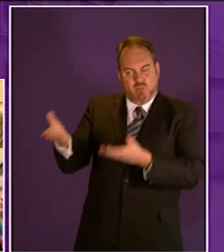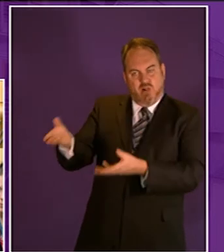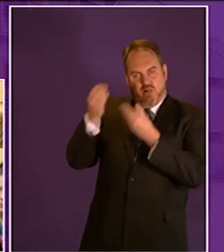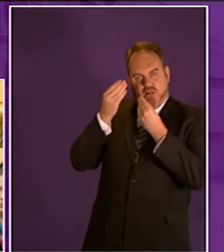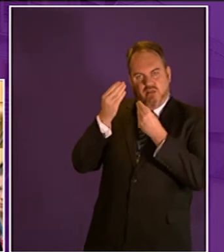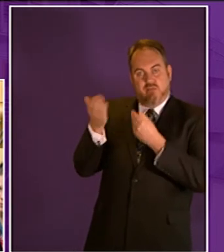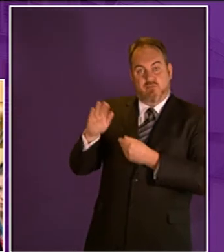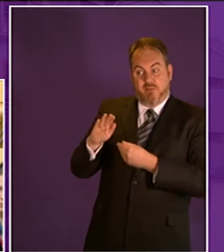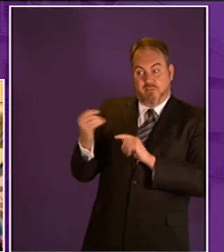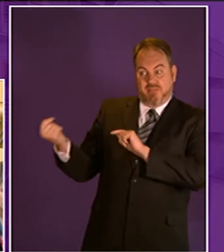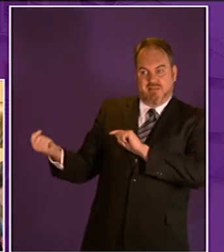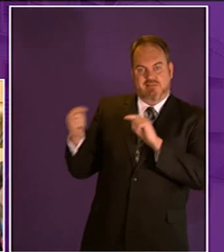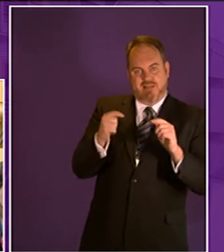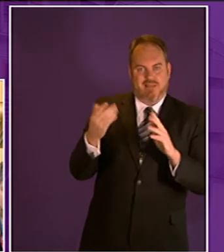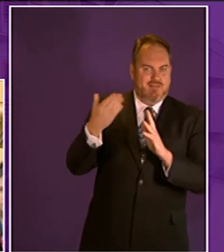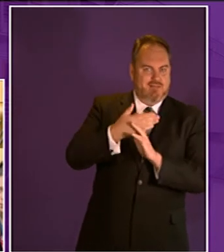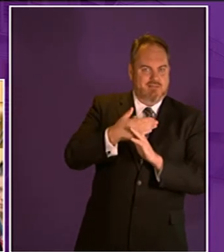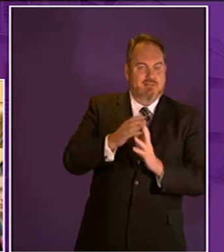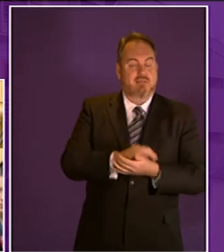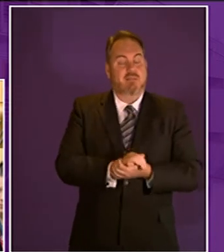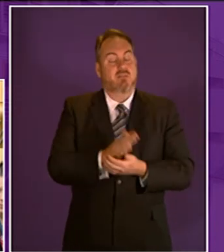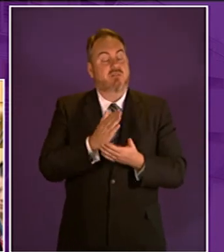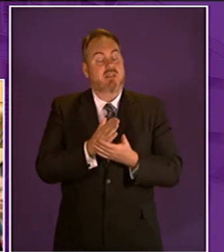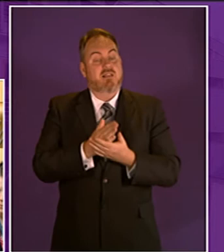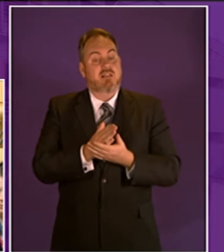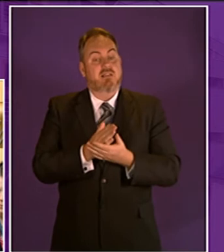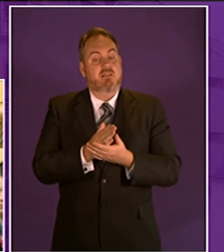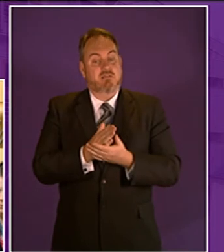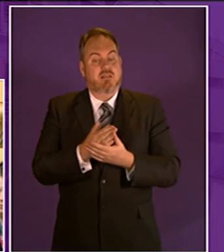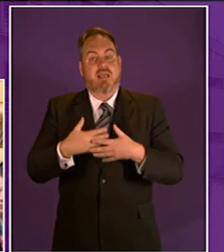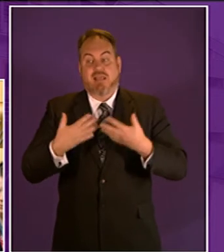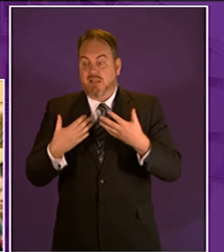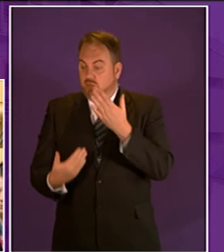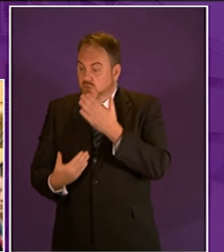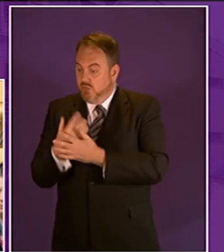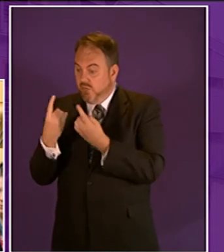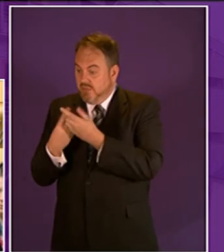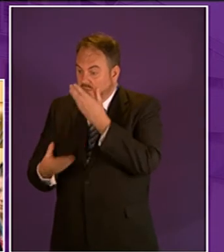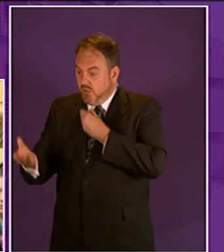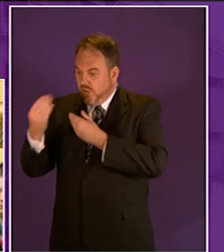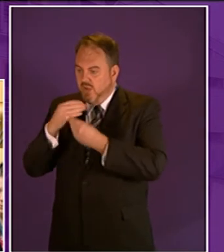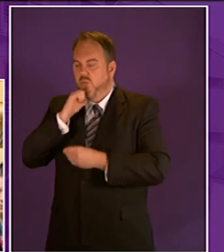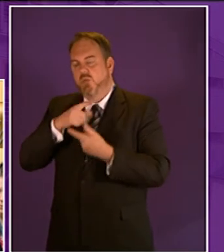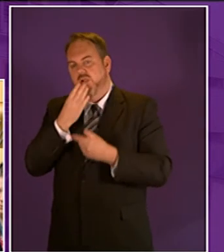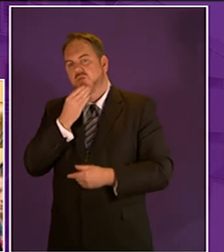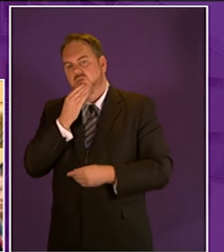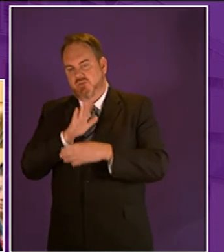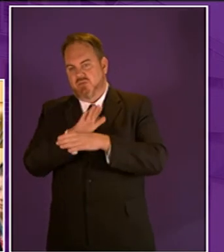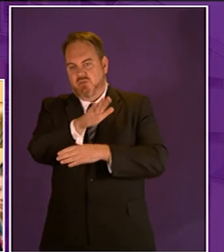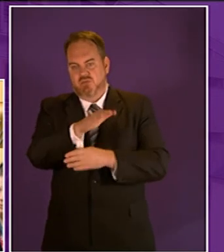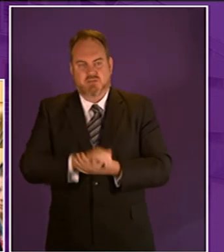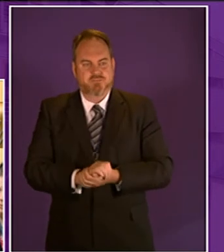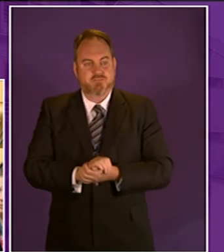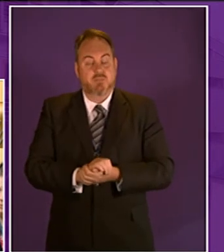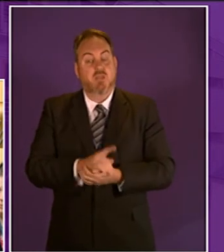any recommendations flowing out of that will be taken forward. In terms of payouts, no, there have been no payouts. It's not the policy